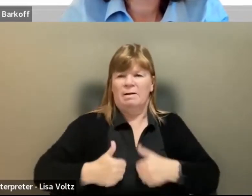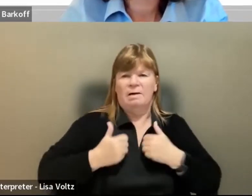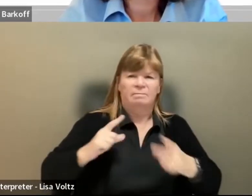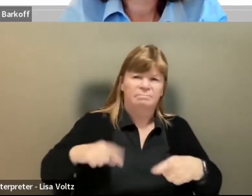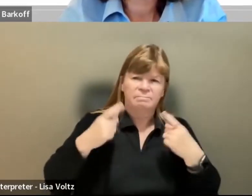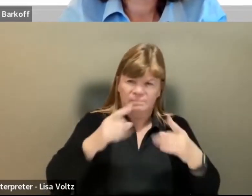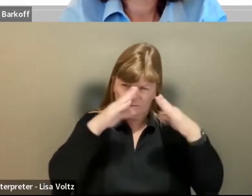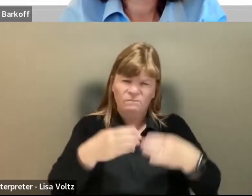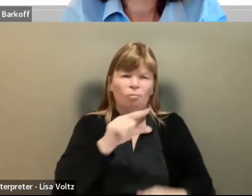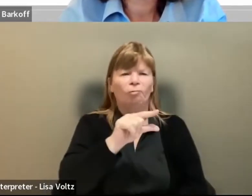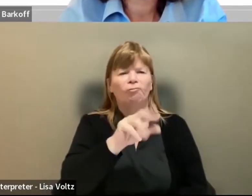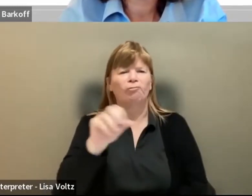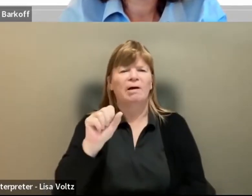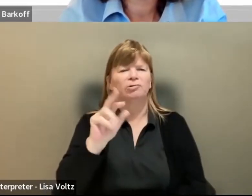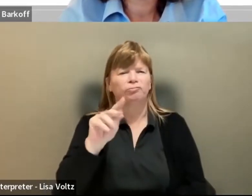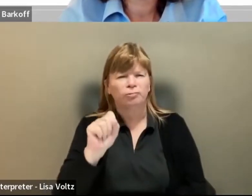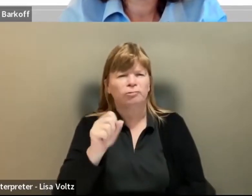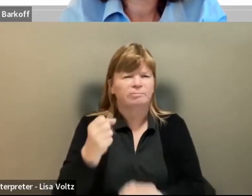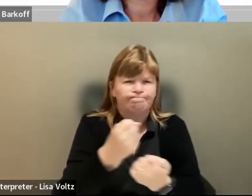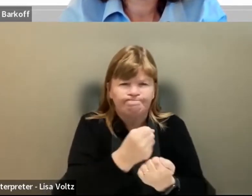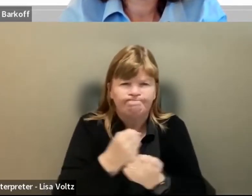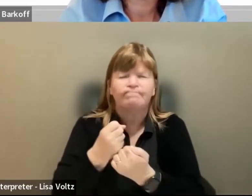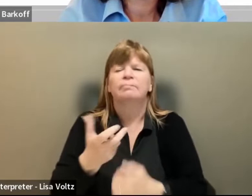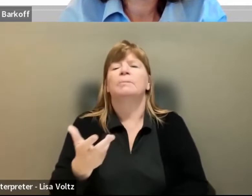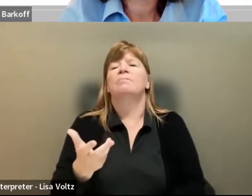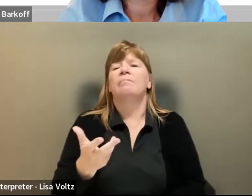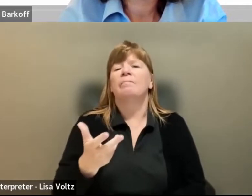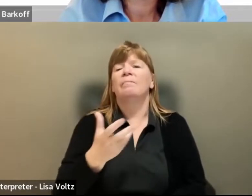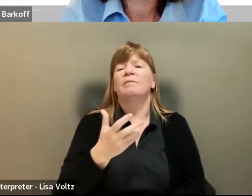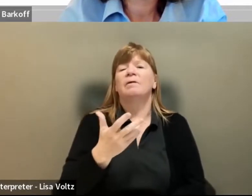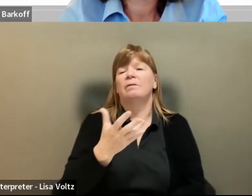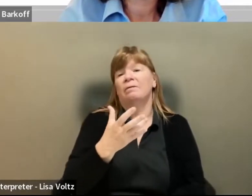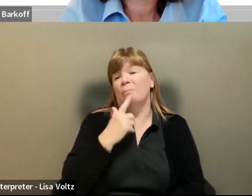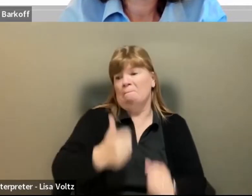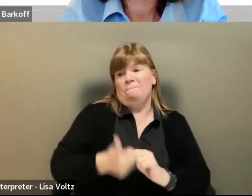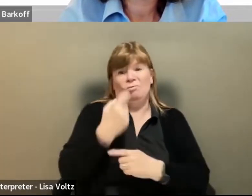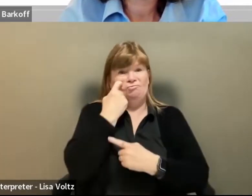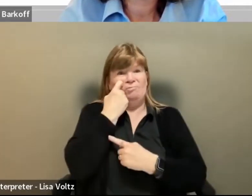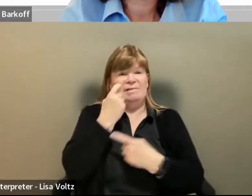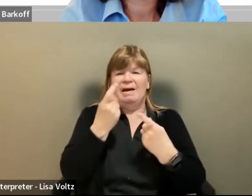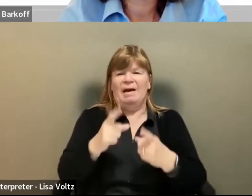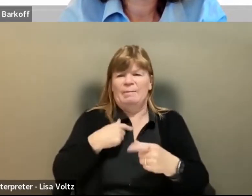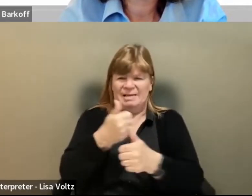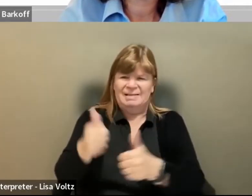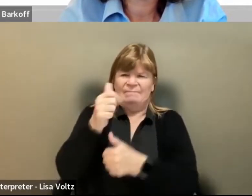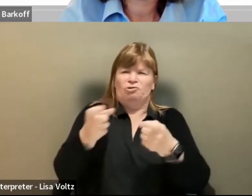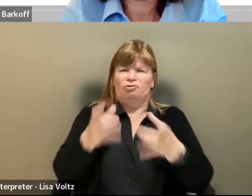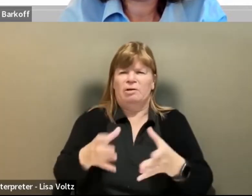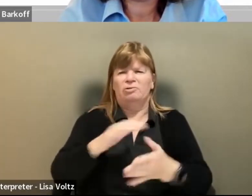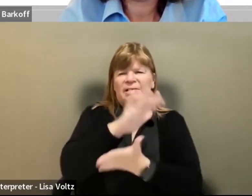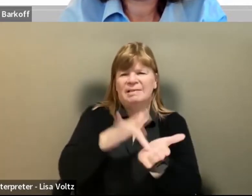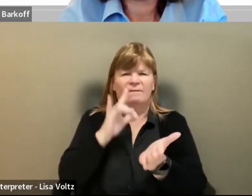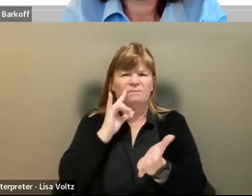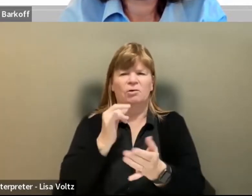grassroots advocacy and activism. And I most recently was executive director of a Center for